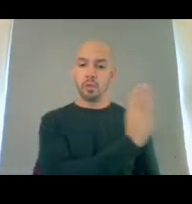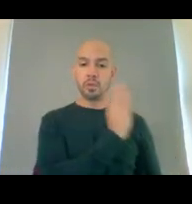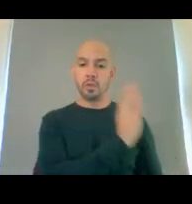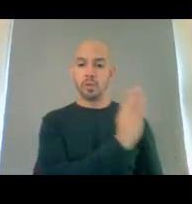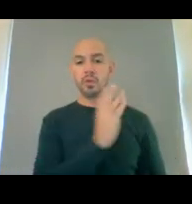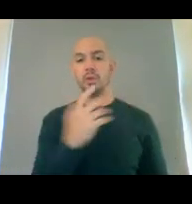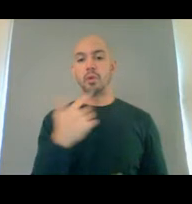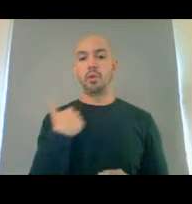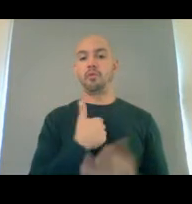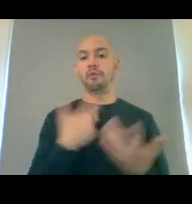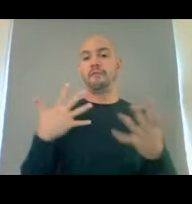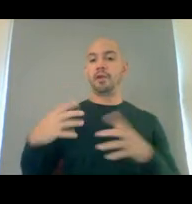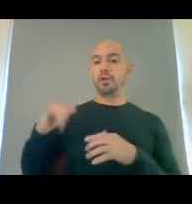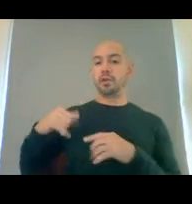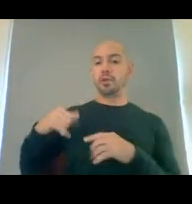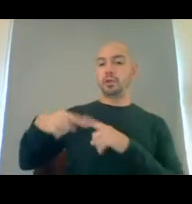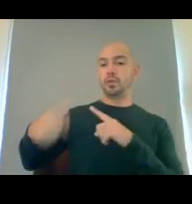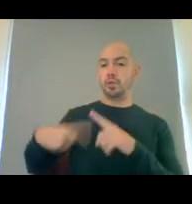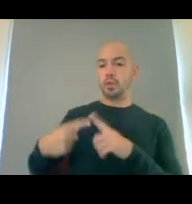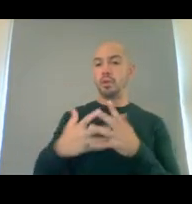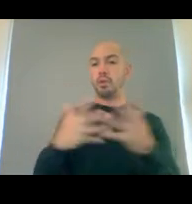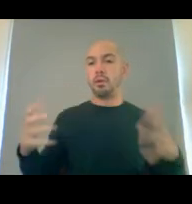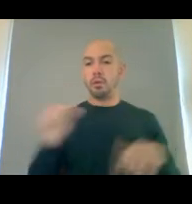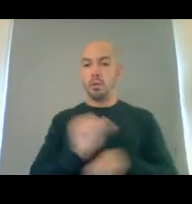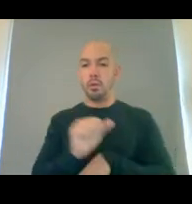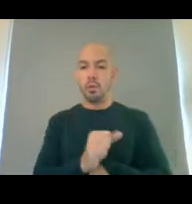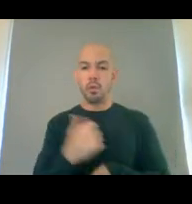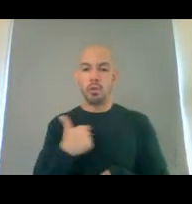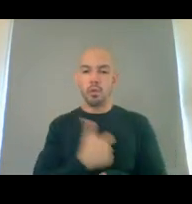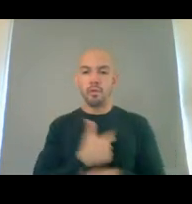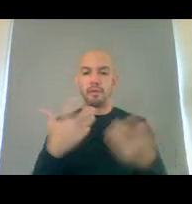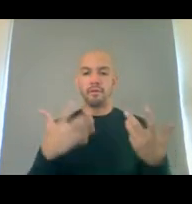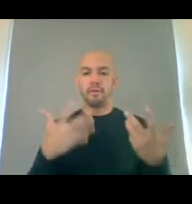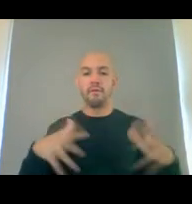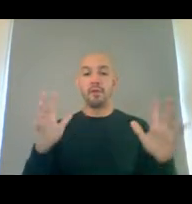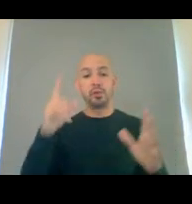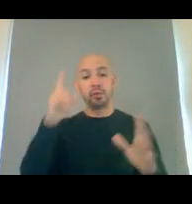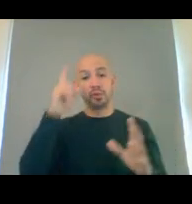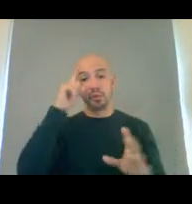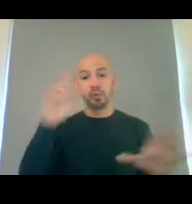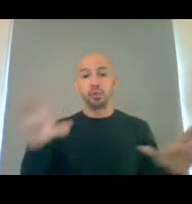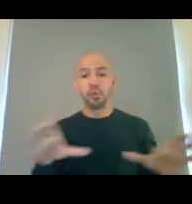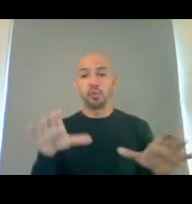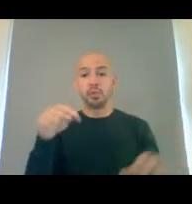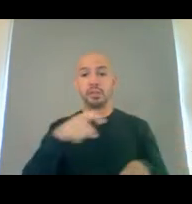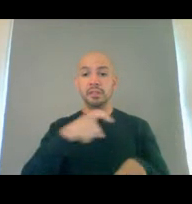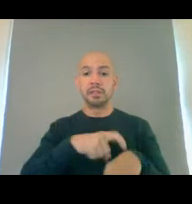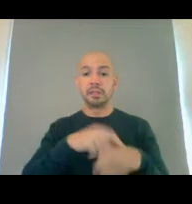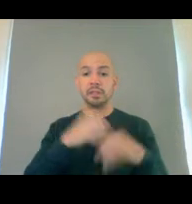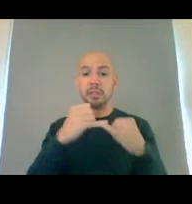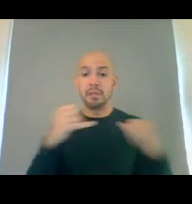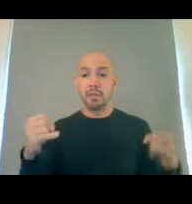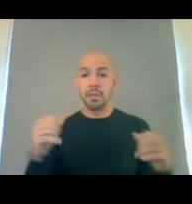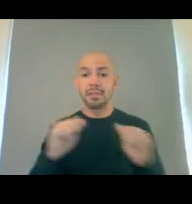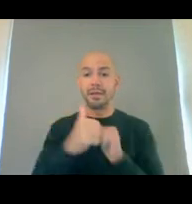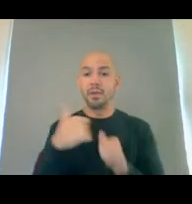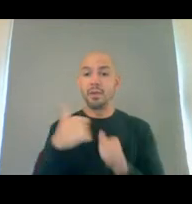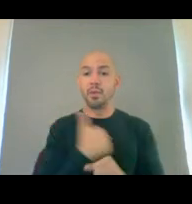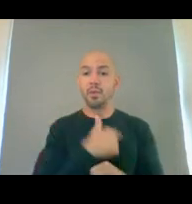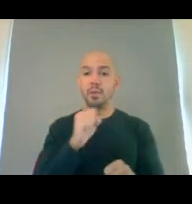round and all this work our team has done to to do these guidelines but we're also looking at okay so how do we move